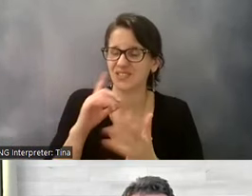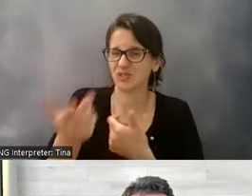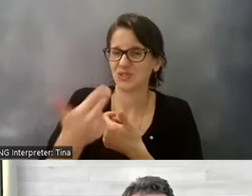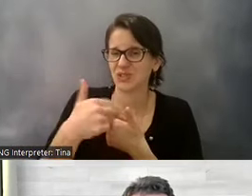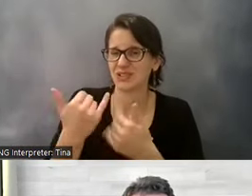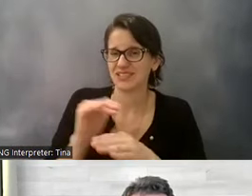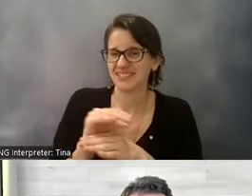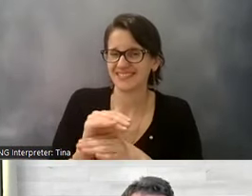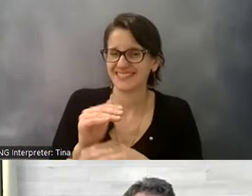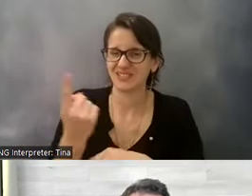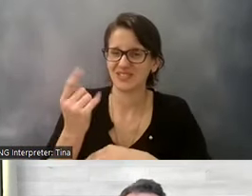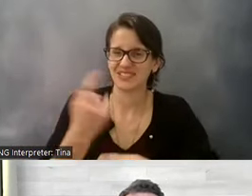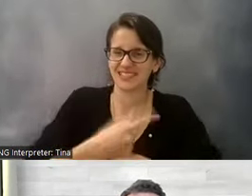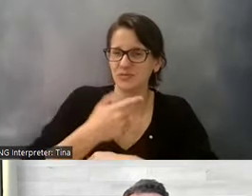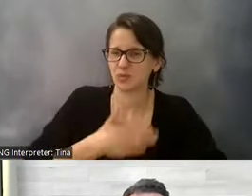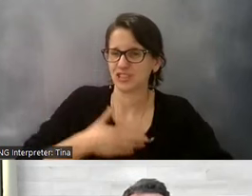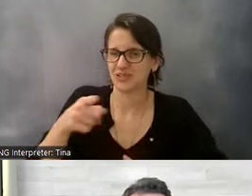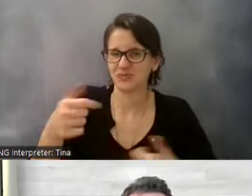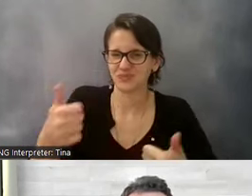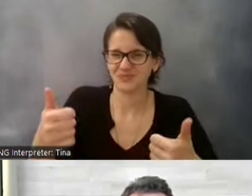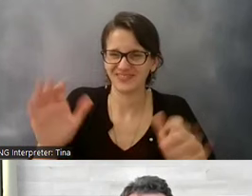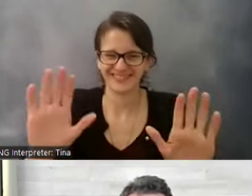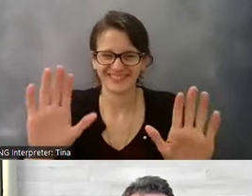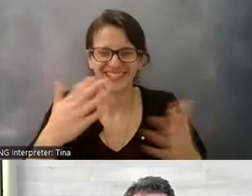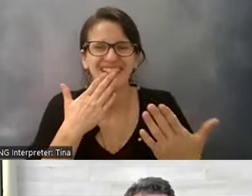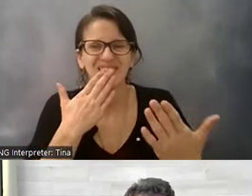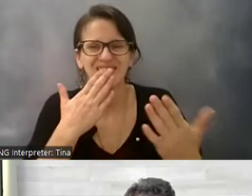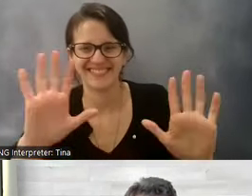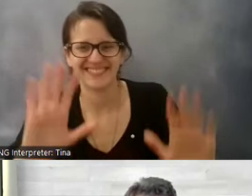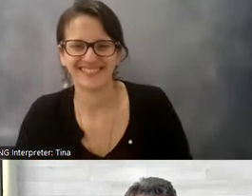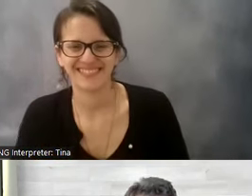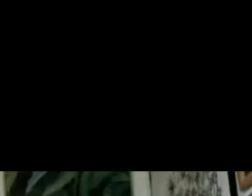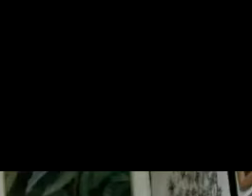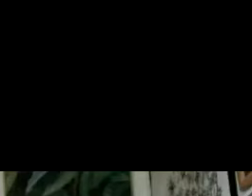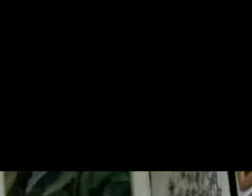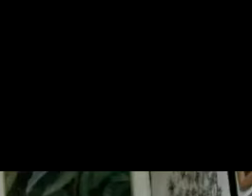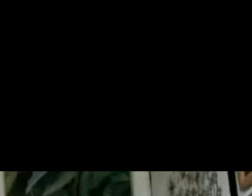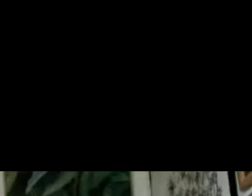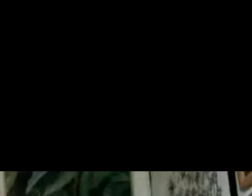appreciate you. Blessings on your day, everyone. Goodbye. Bye.